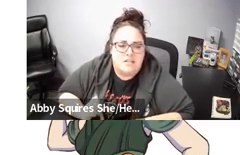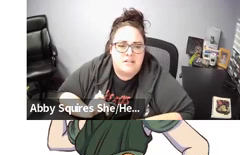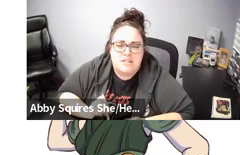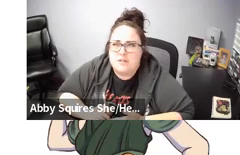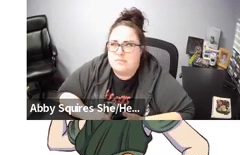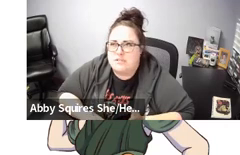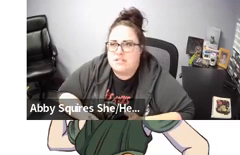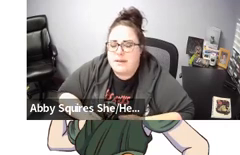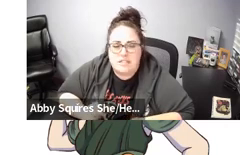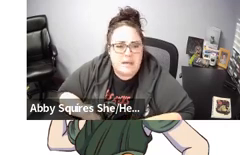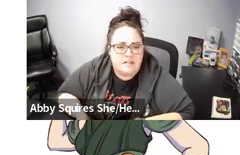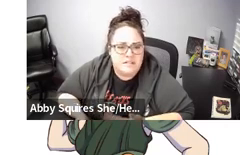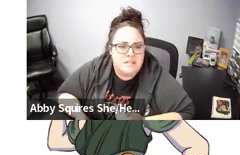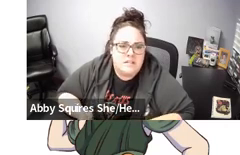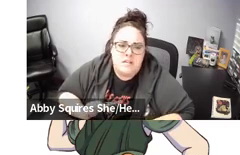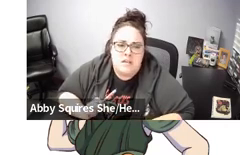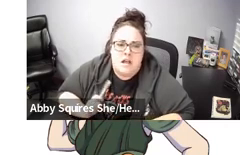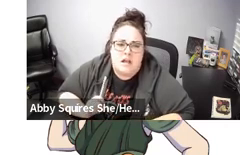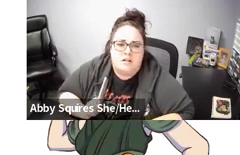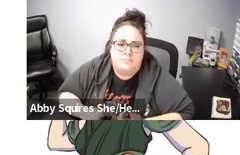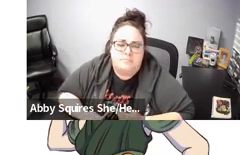stats, searchable spells.